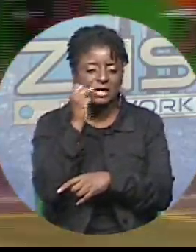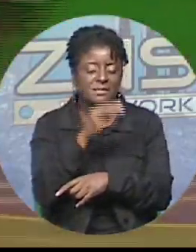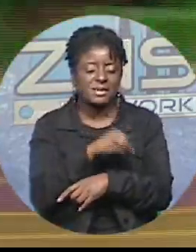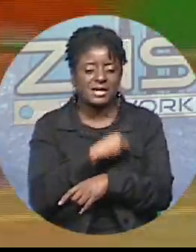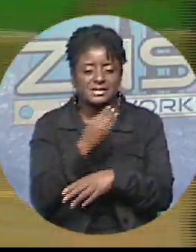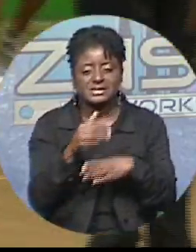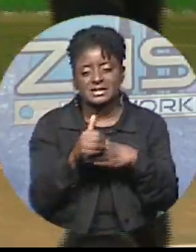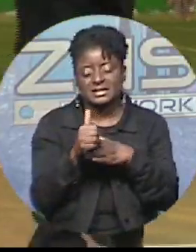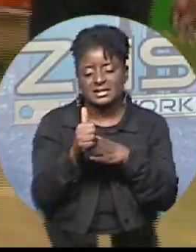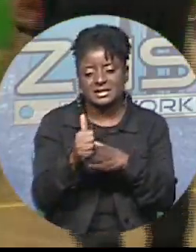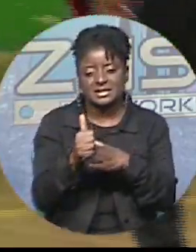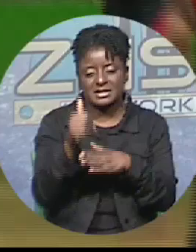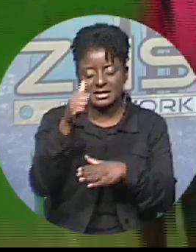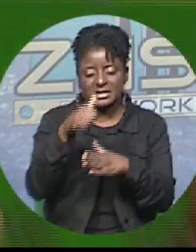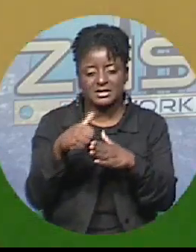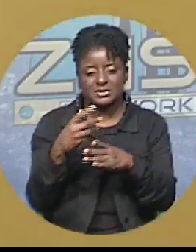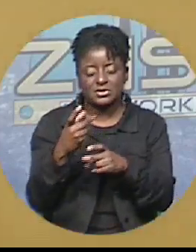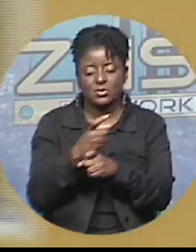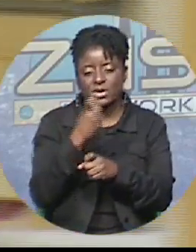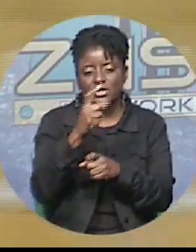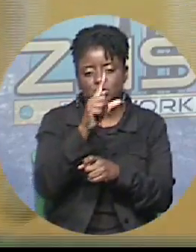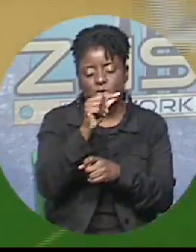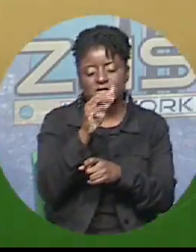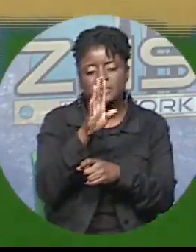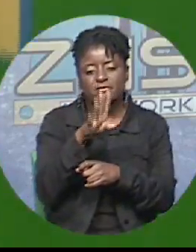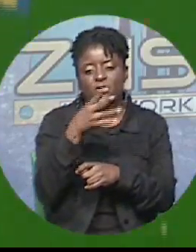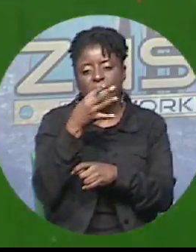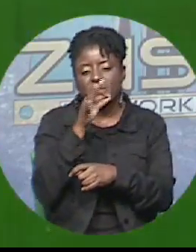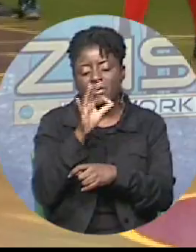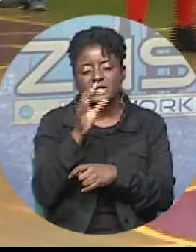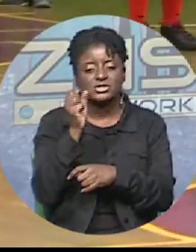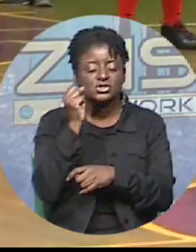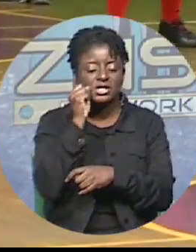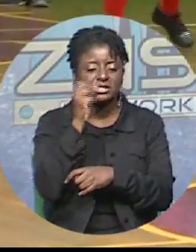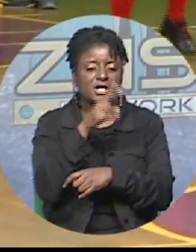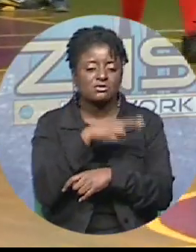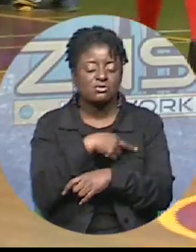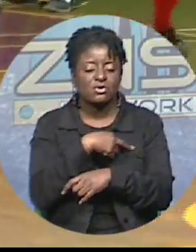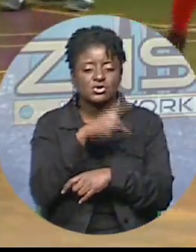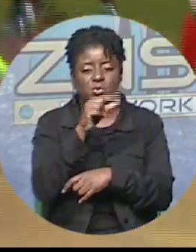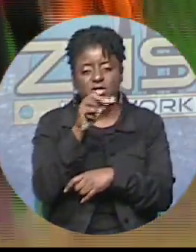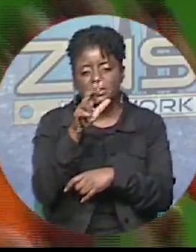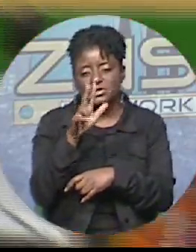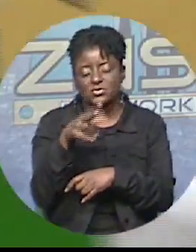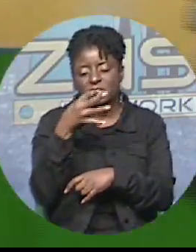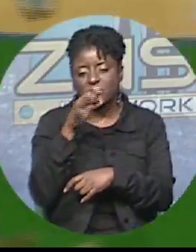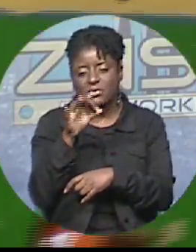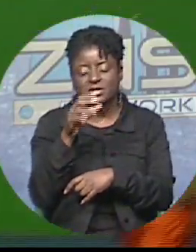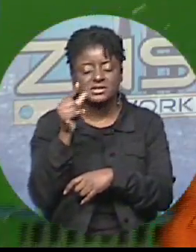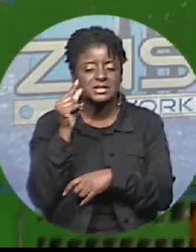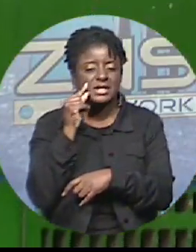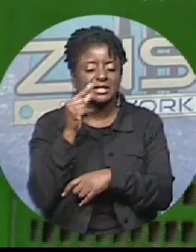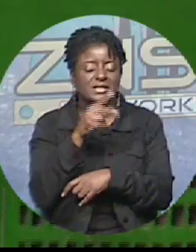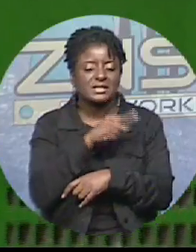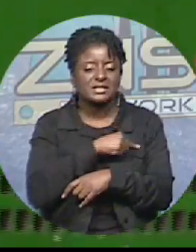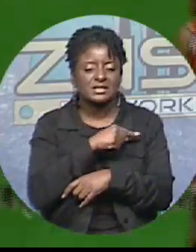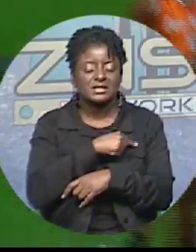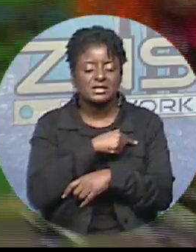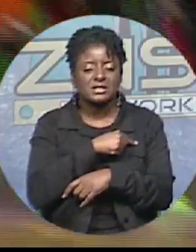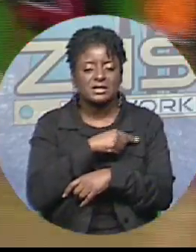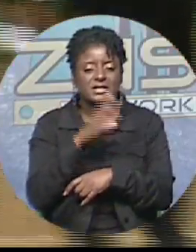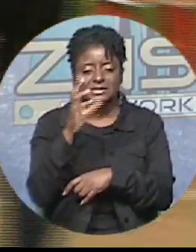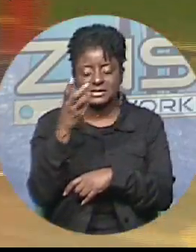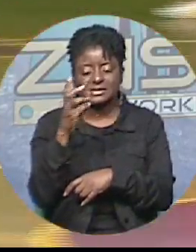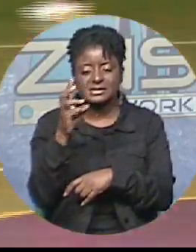in the win with a game-high 24 points. Chantel Roll right behind with 23. Glenda Gilcutt added 16, while Latoya